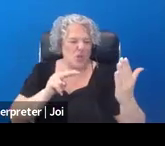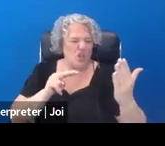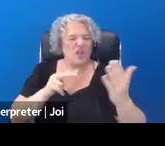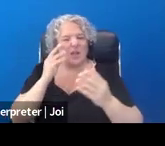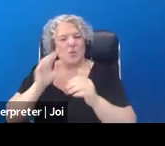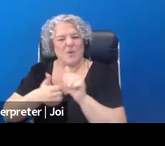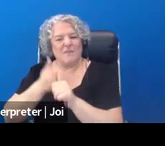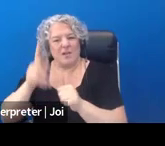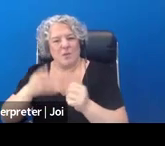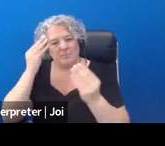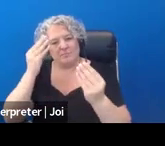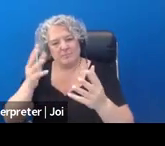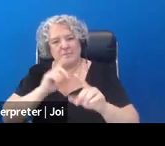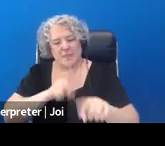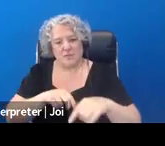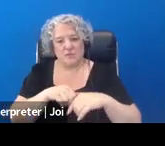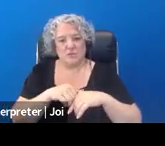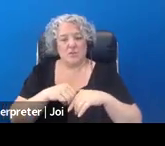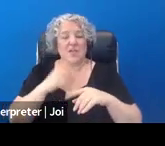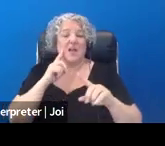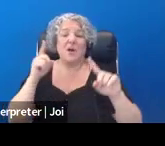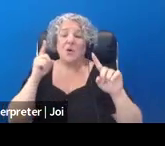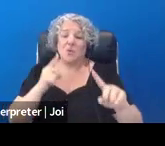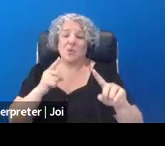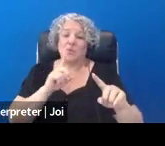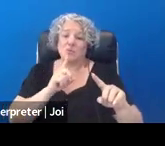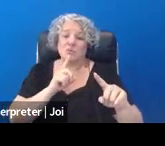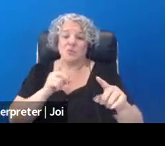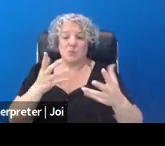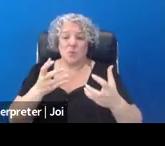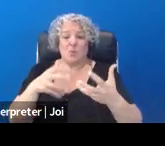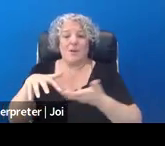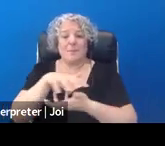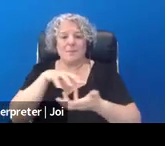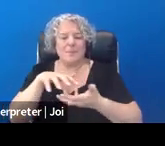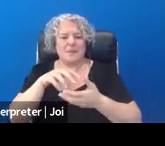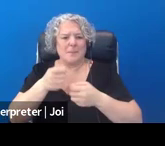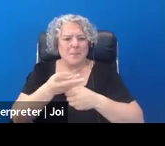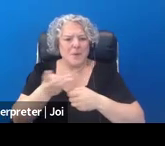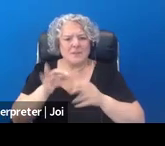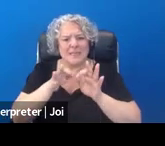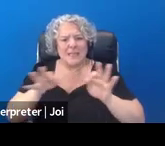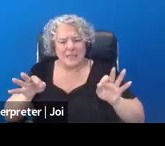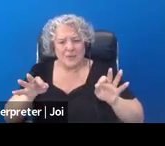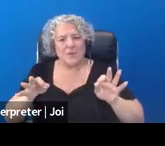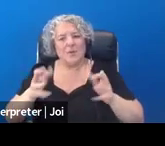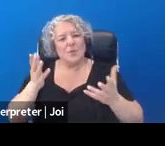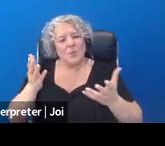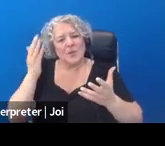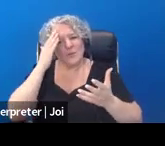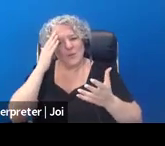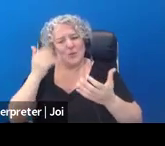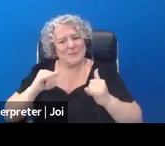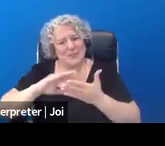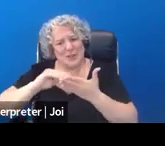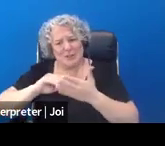as our capacity allows. And while we aim to make this a mixed ability and multilingual space, we also know we're still